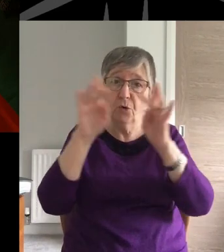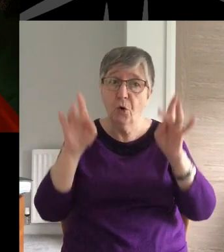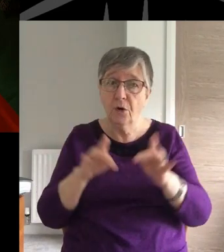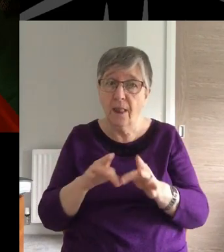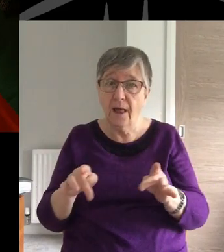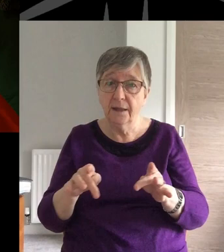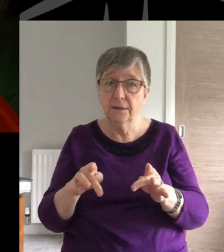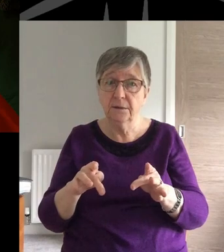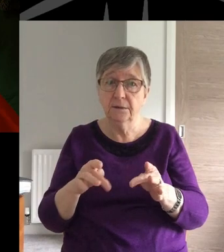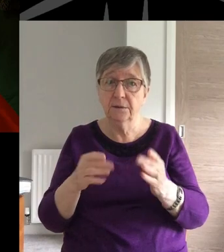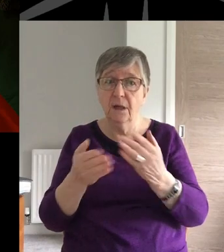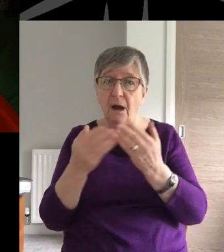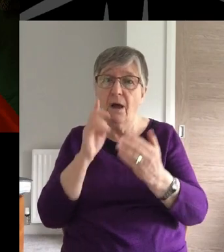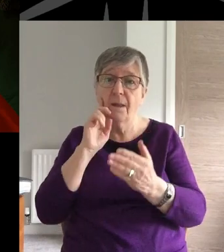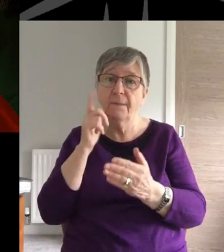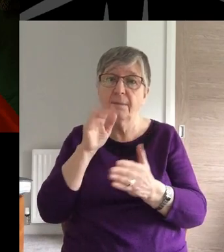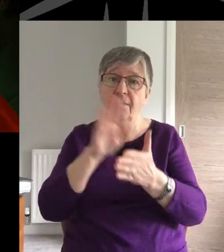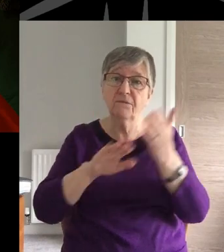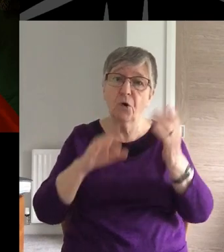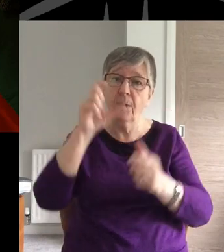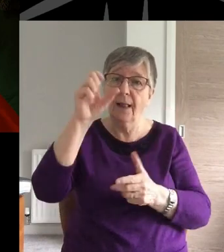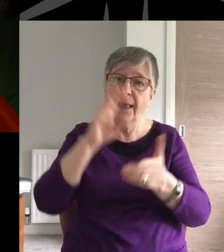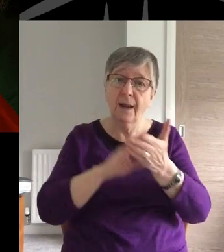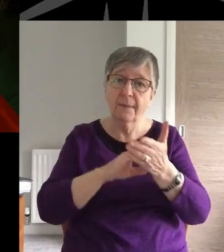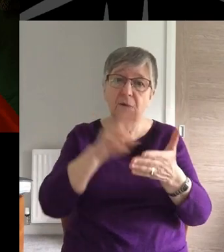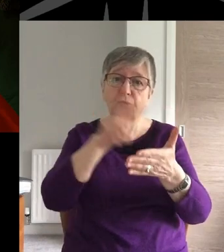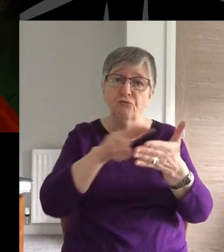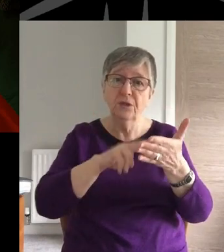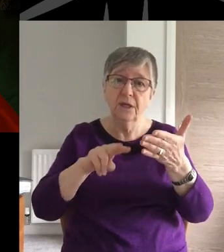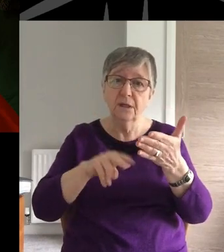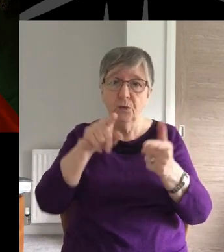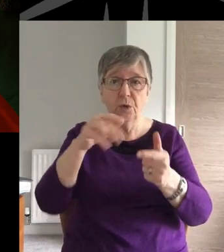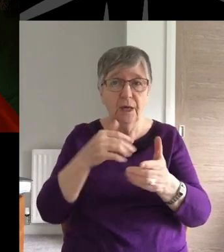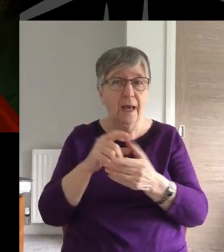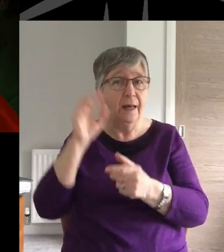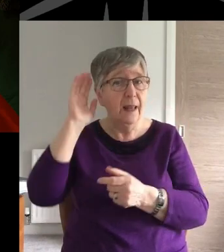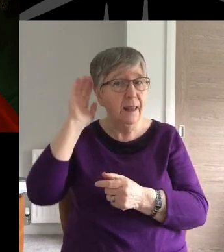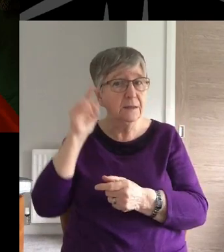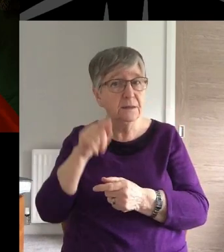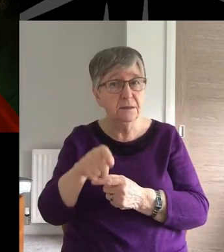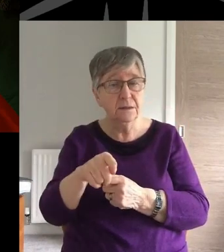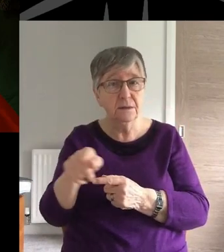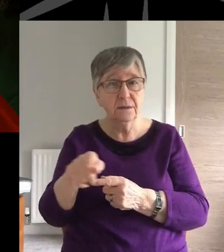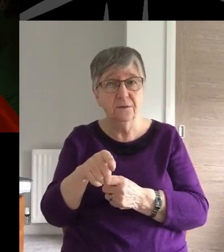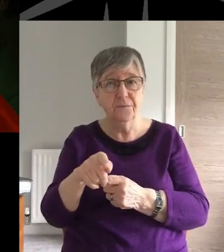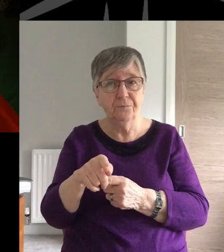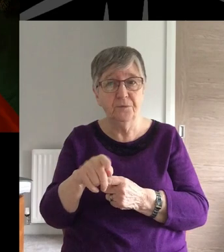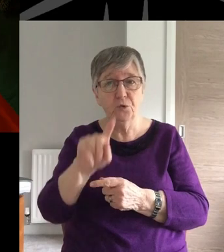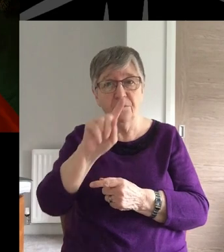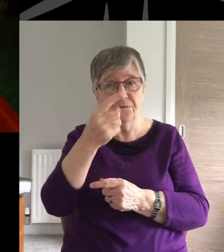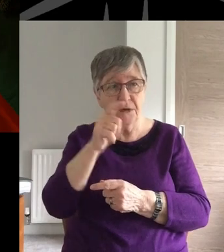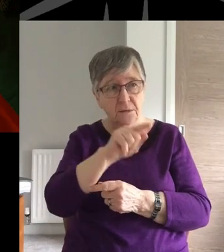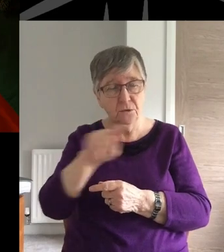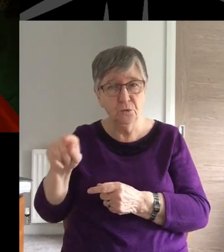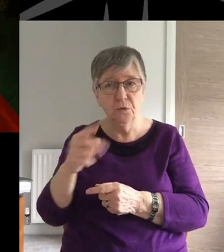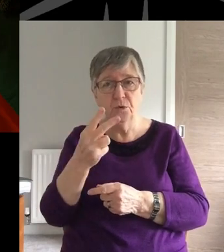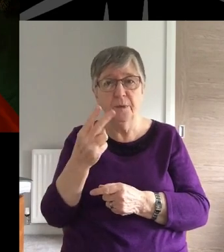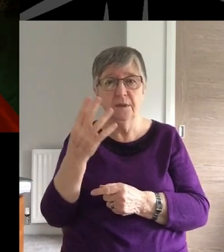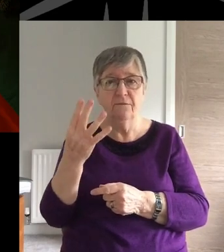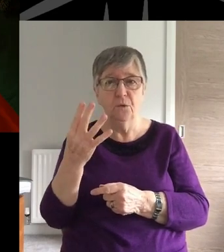use with someone from Claremont doing the reading. So that's from Tuesday, the 1st of December, through to the